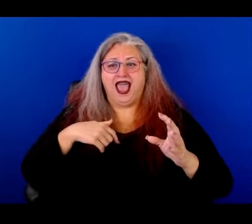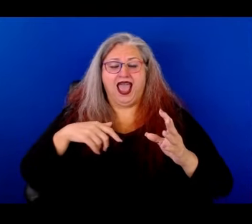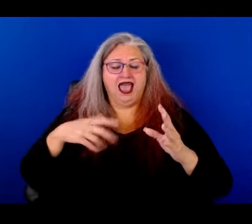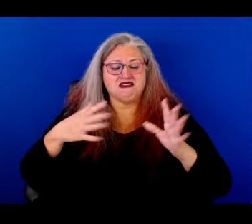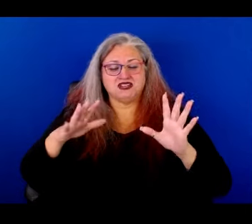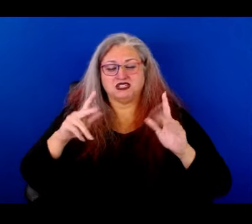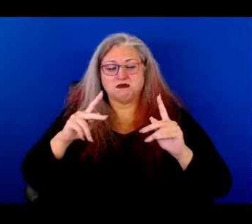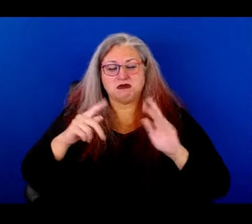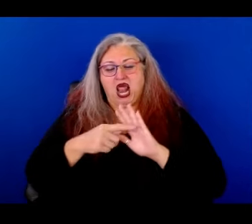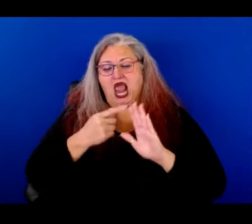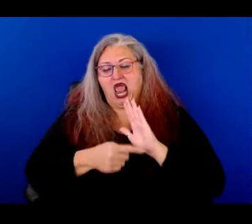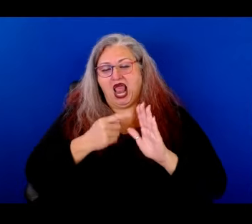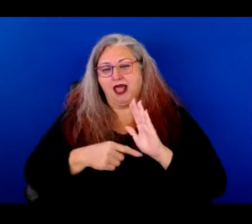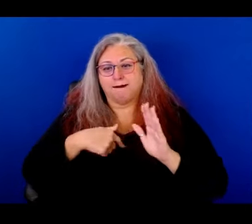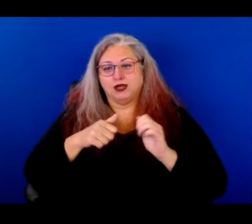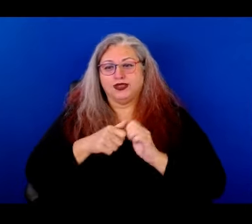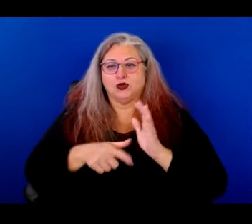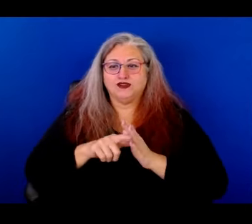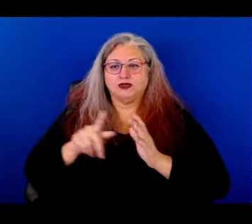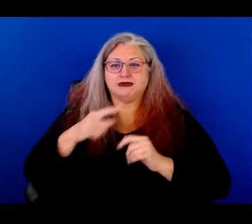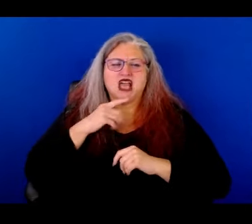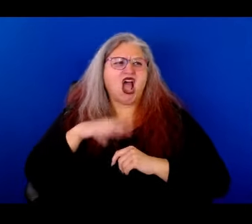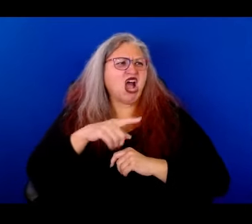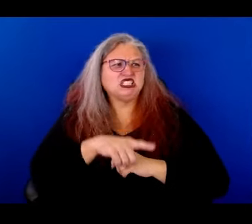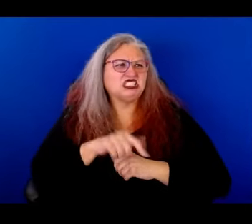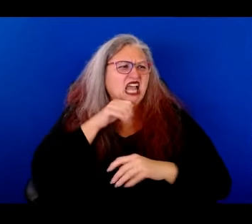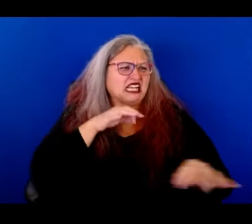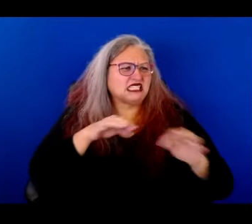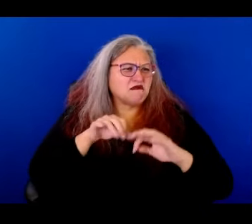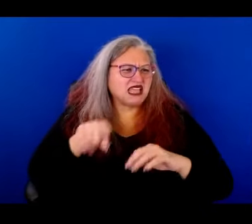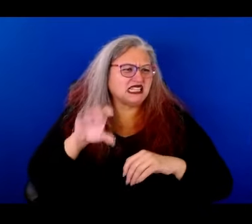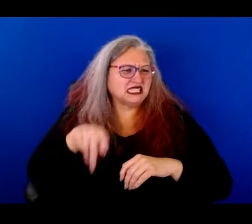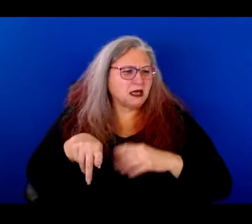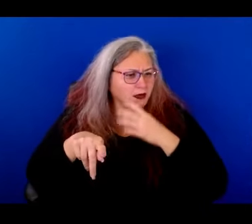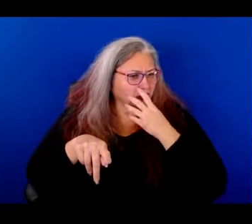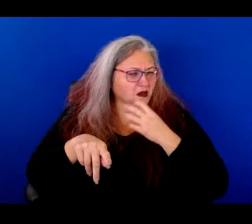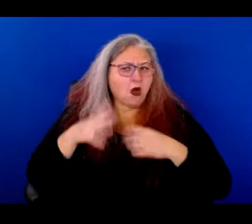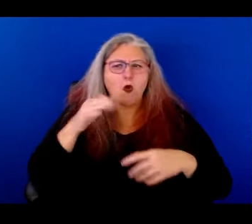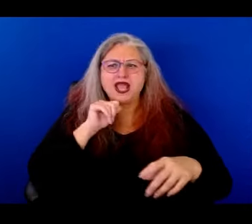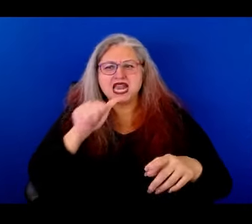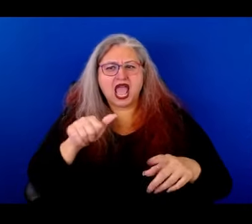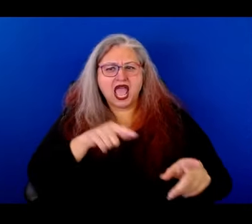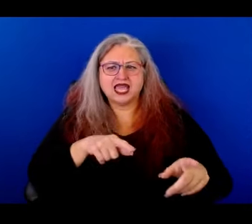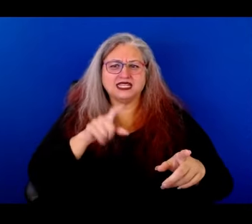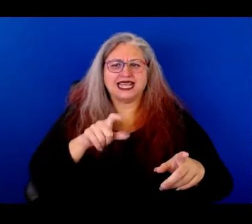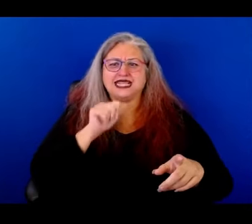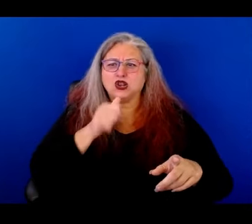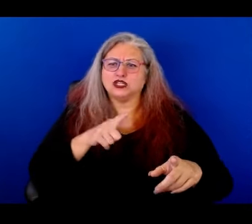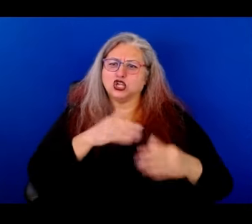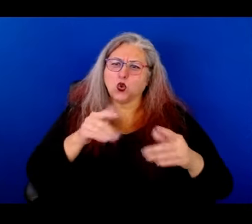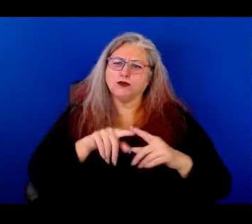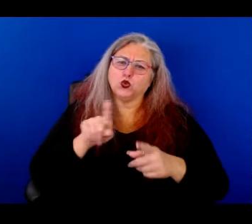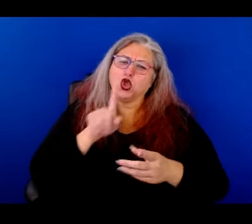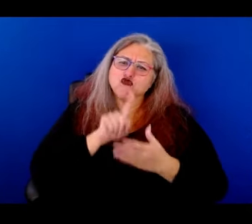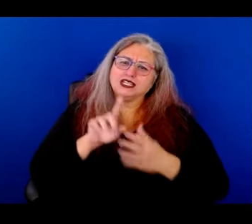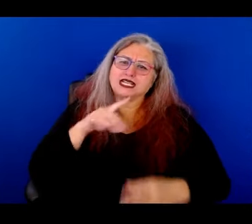the reviews by people who are like, she didn't explain the cerebral palsy. Why didn't the 10-year-old just go up to